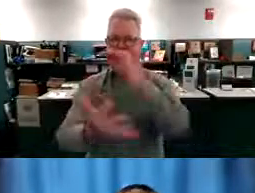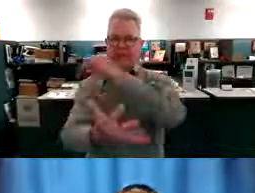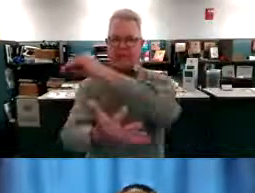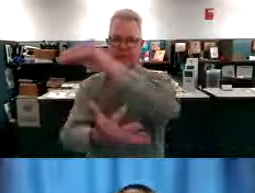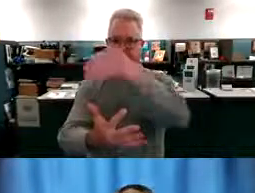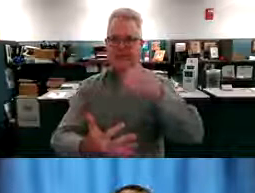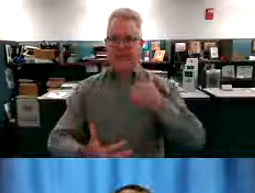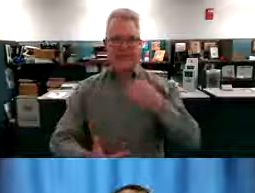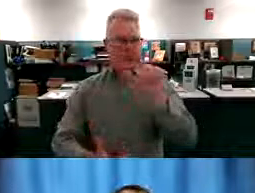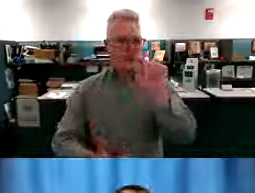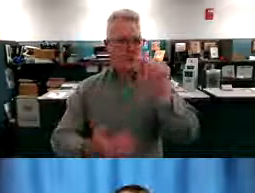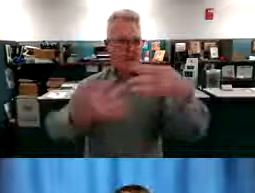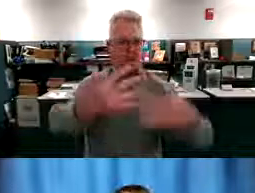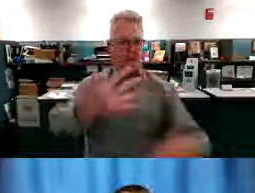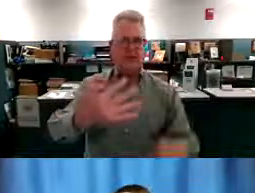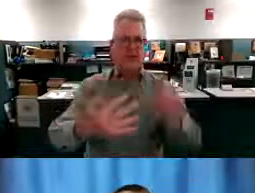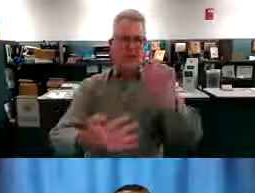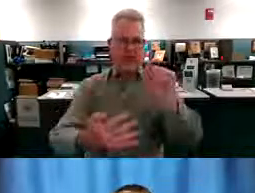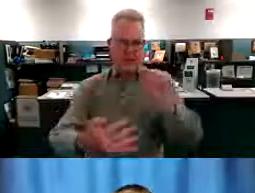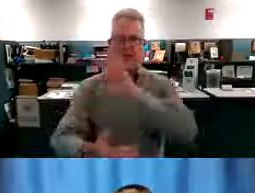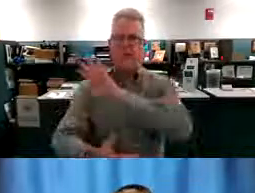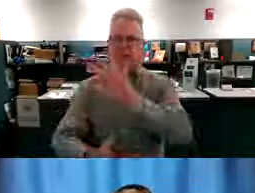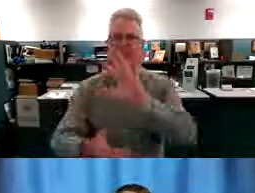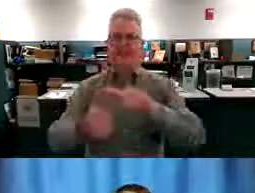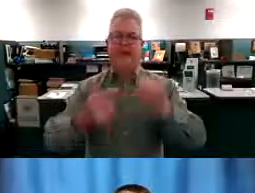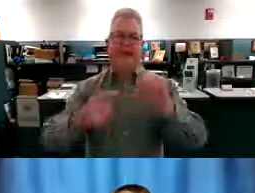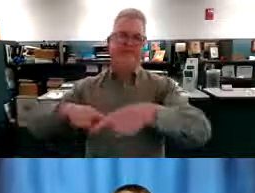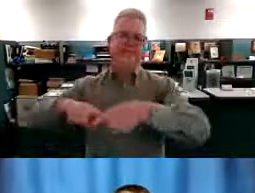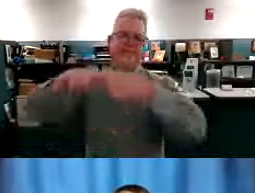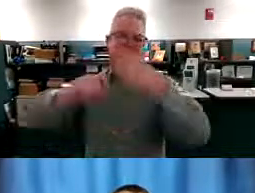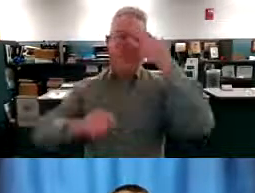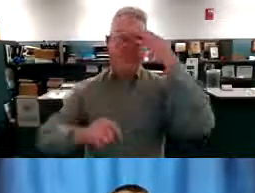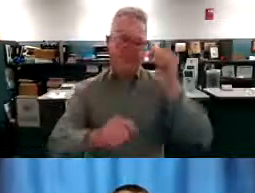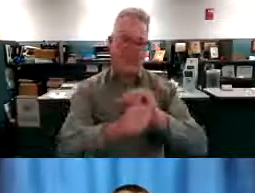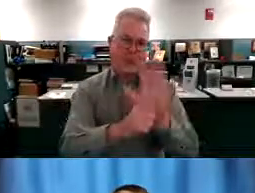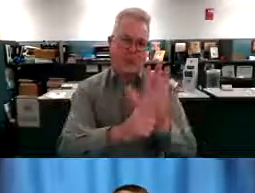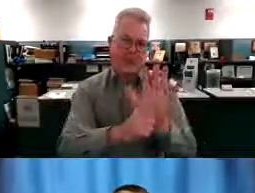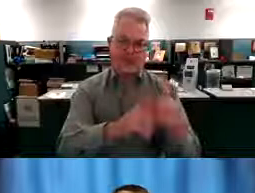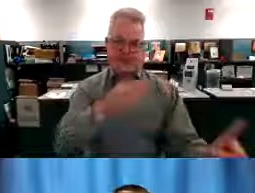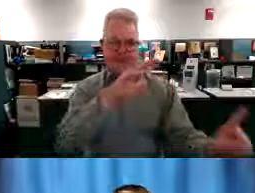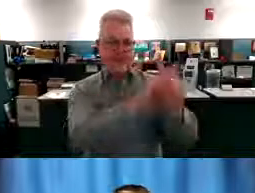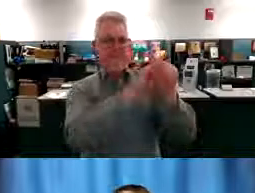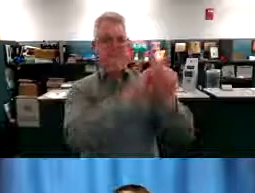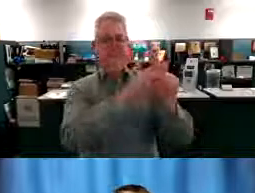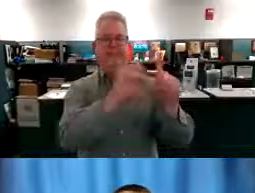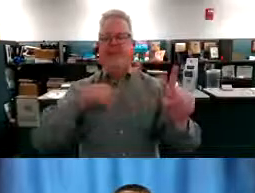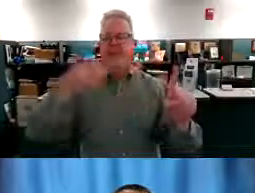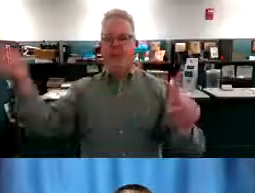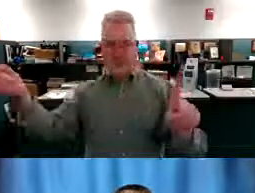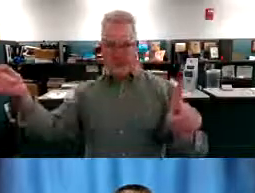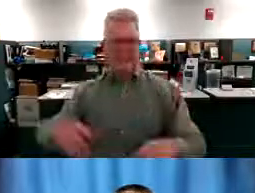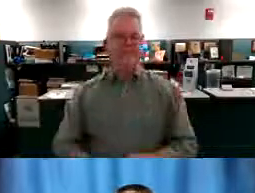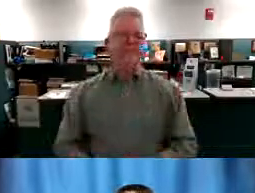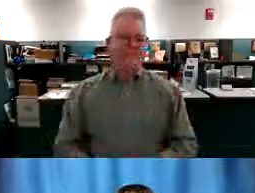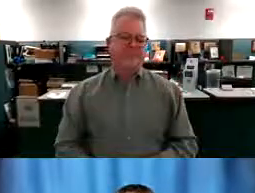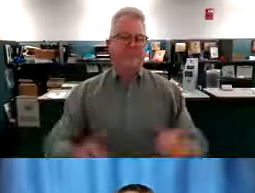So we established this in 5 different locations, and there are 20 more, but of course, because of COVID, this was halted.